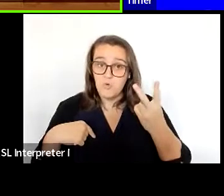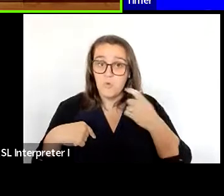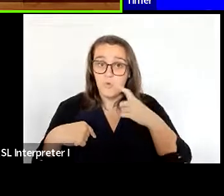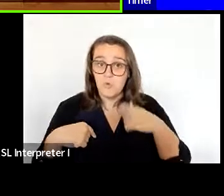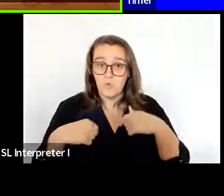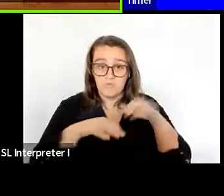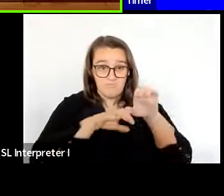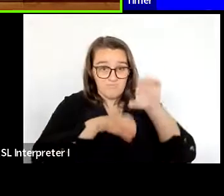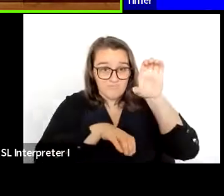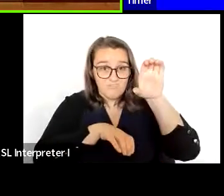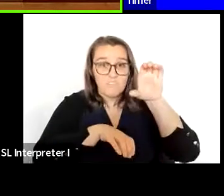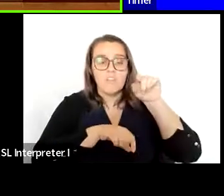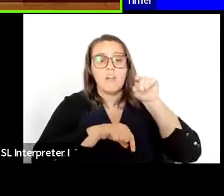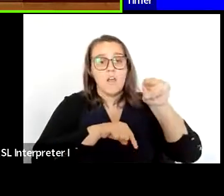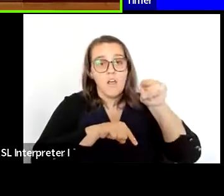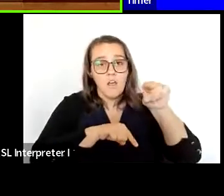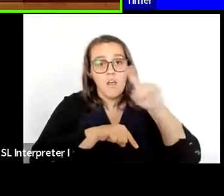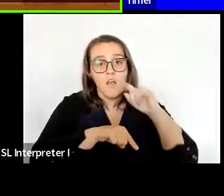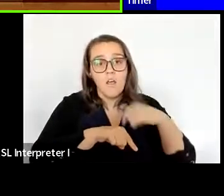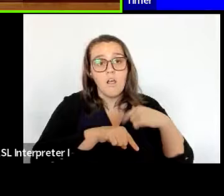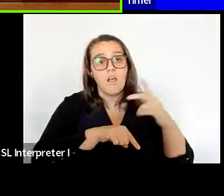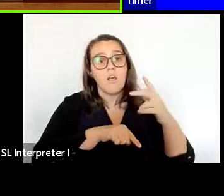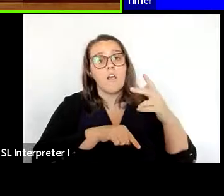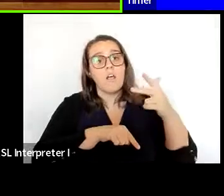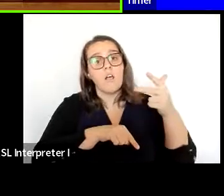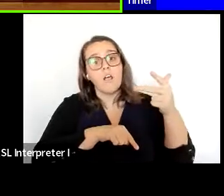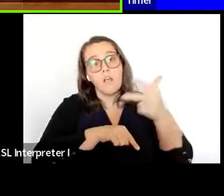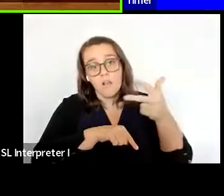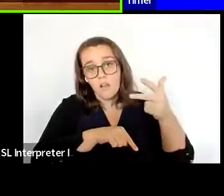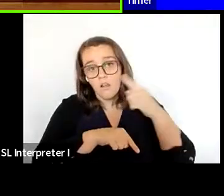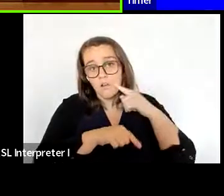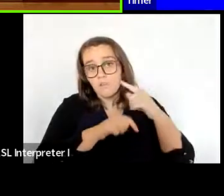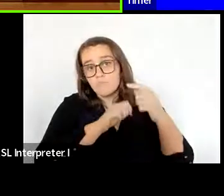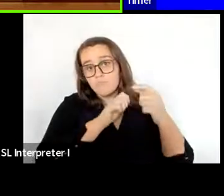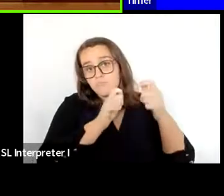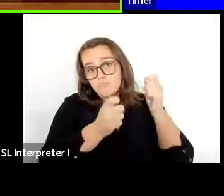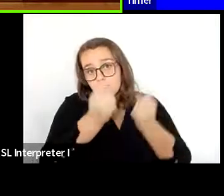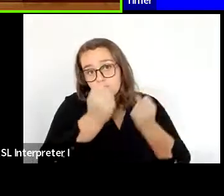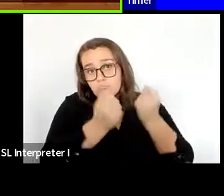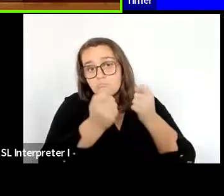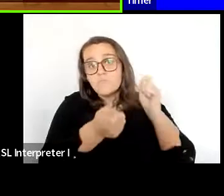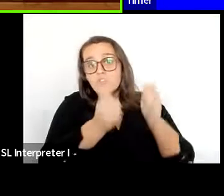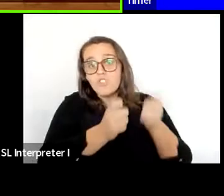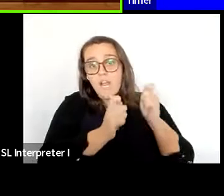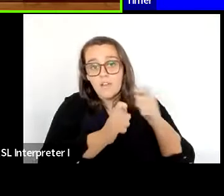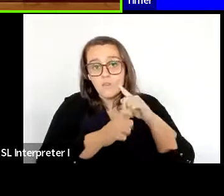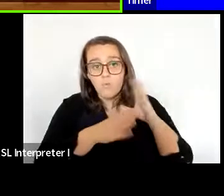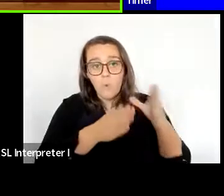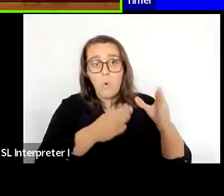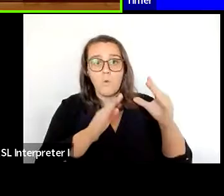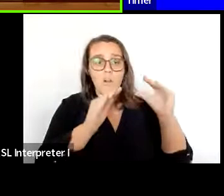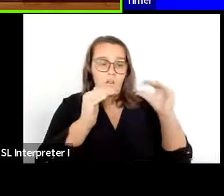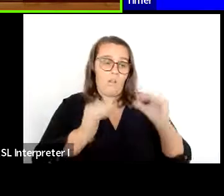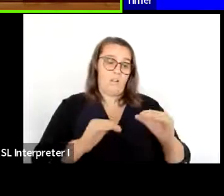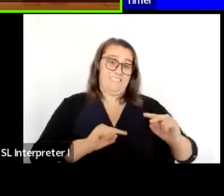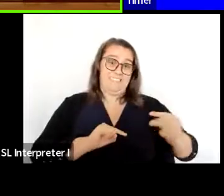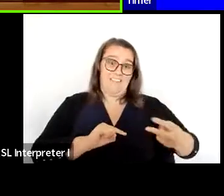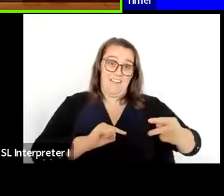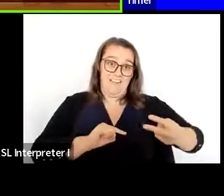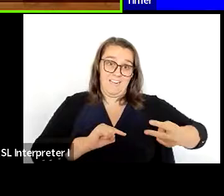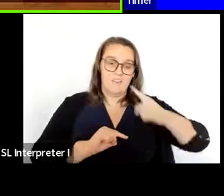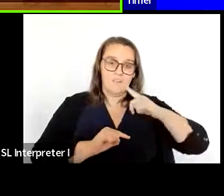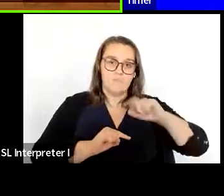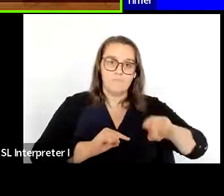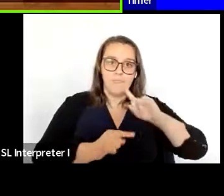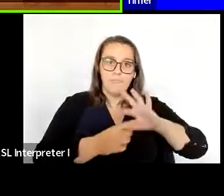with vehicular traffic and the changes in the roadway, and another that would